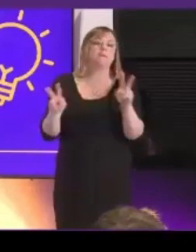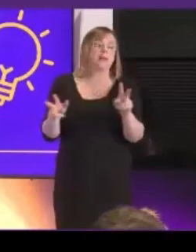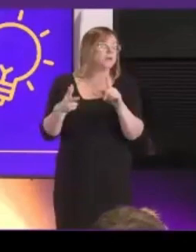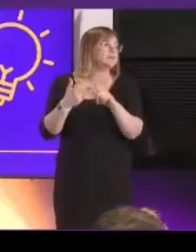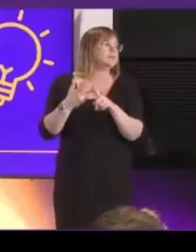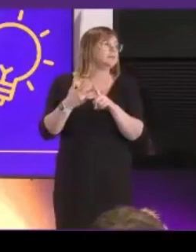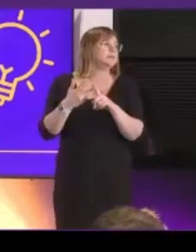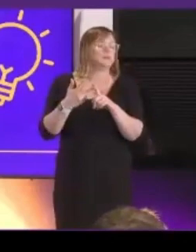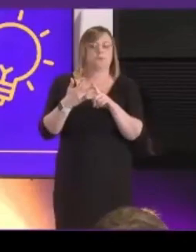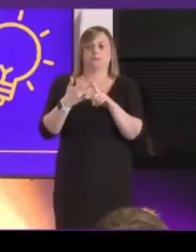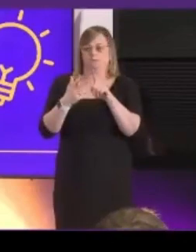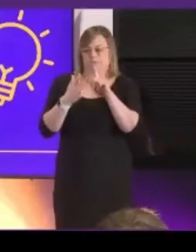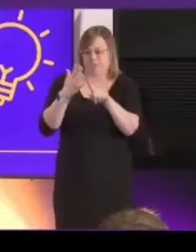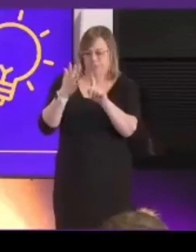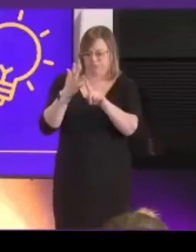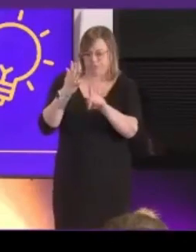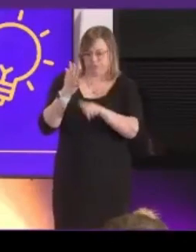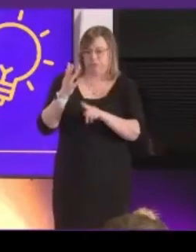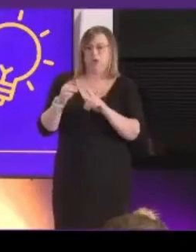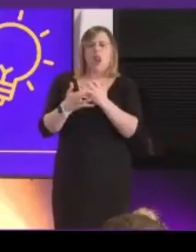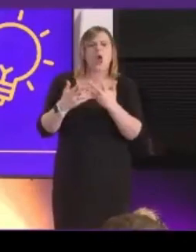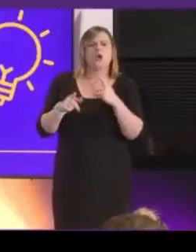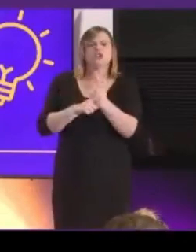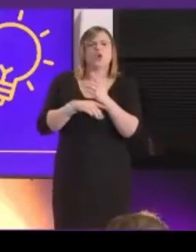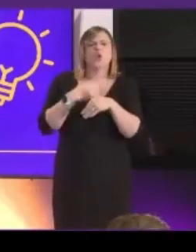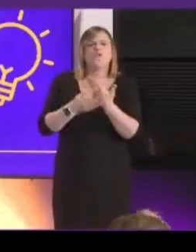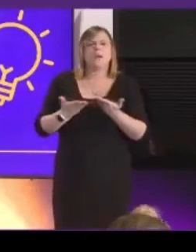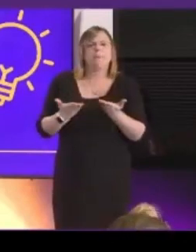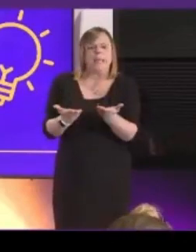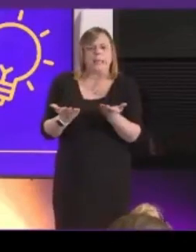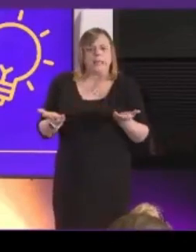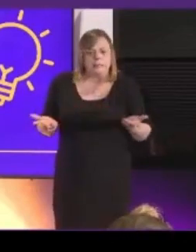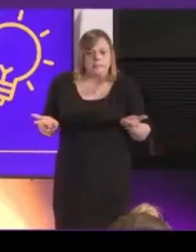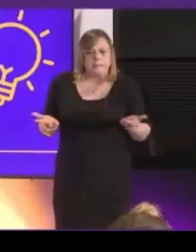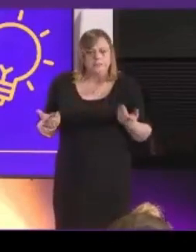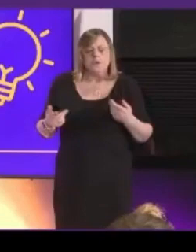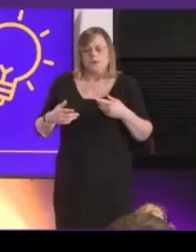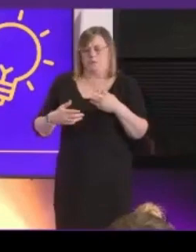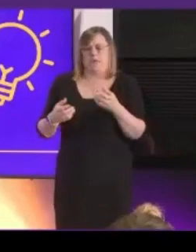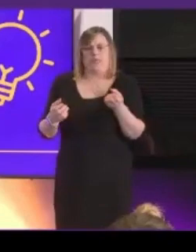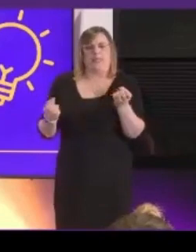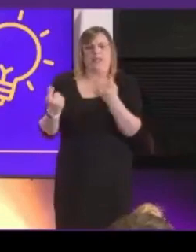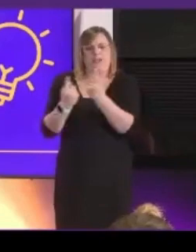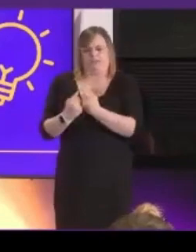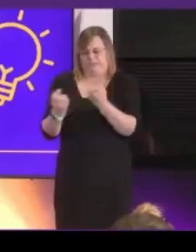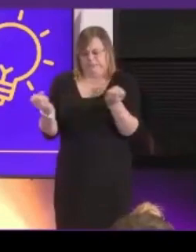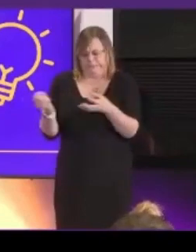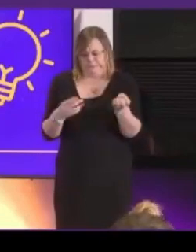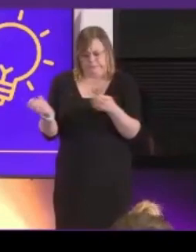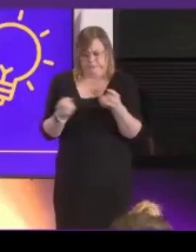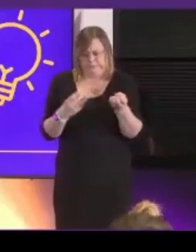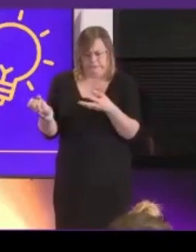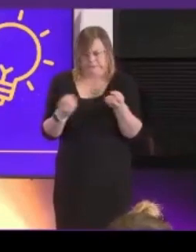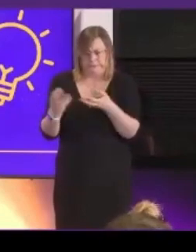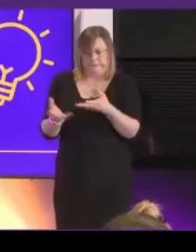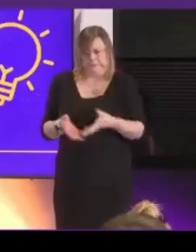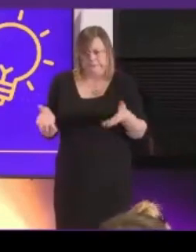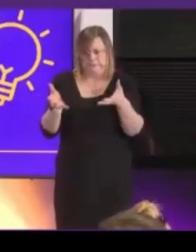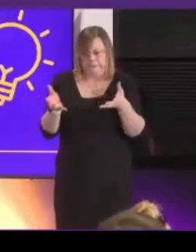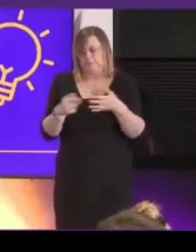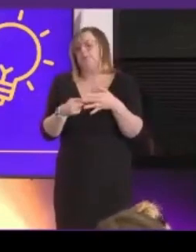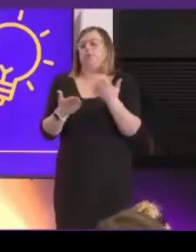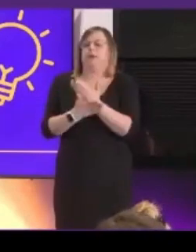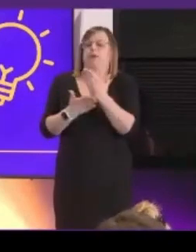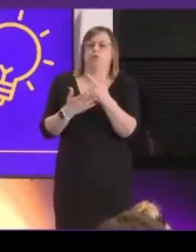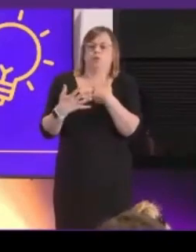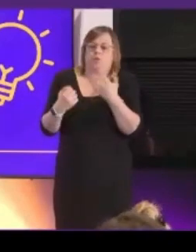visibility, all of those ingredients. Lots about baking as well, wasn't there? Yeah. And all the ingredients to really build